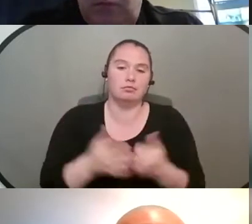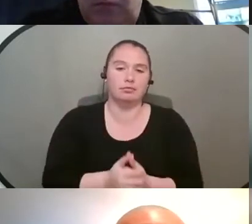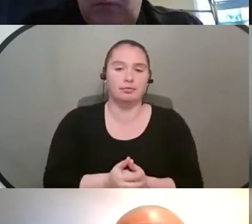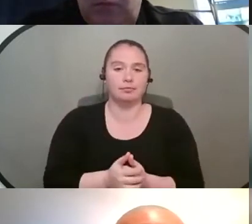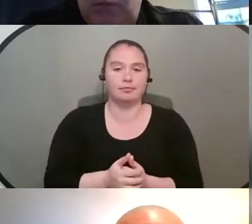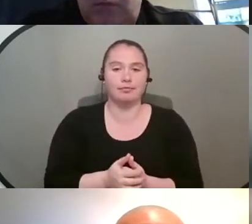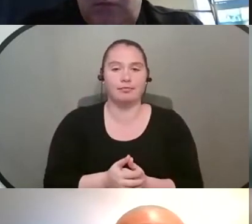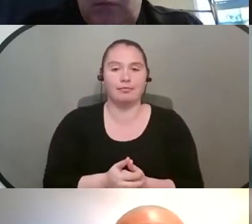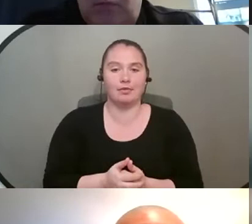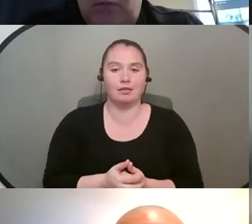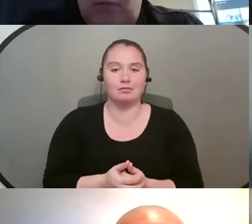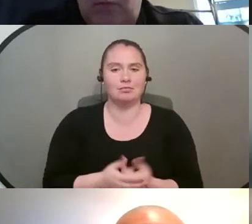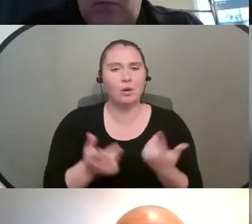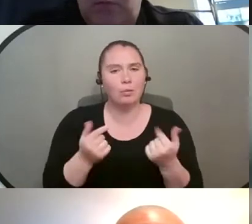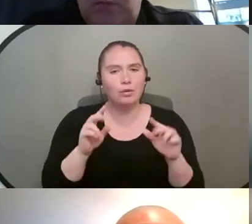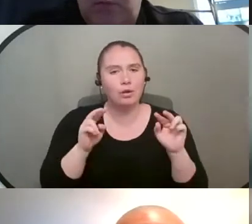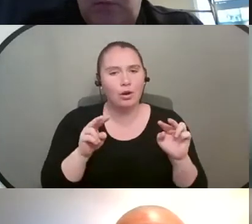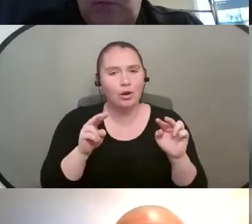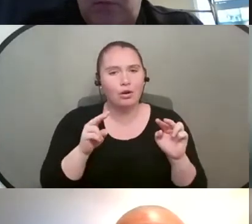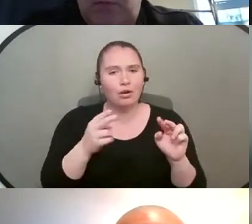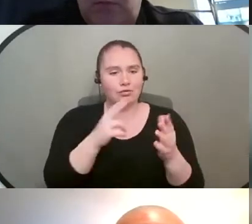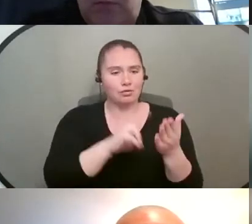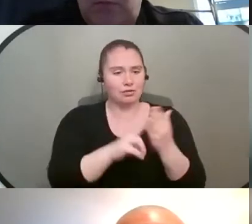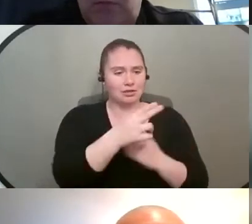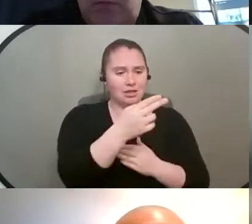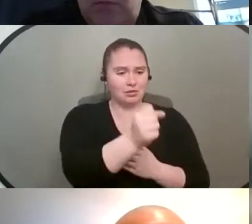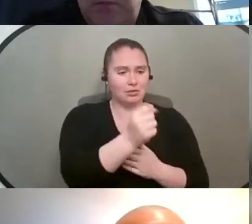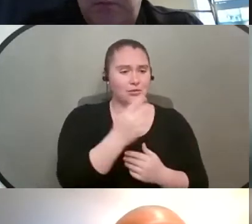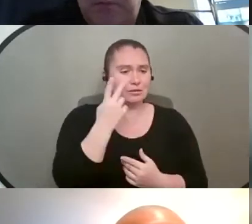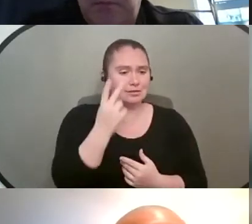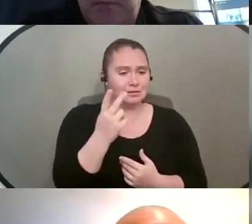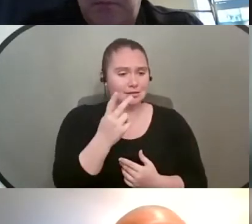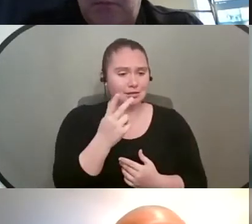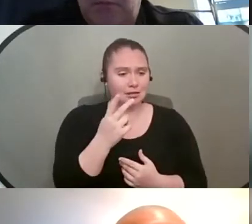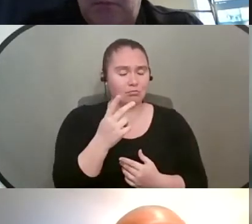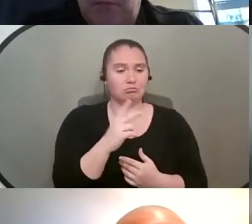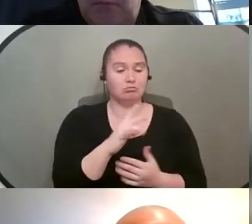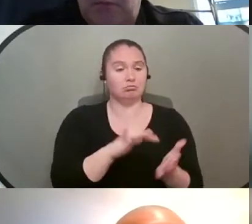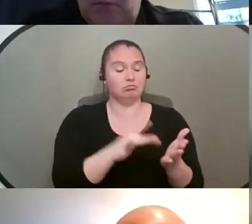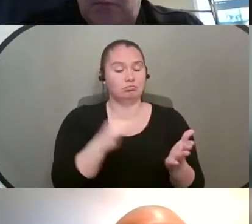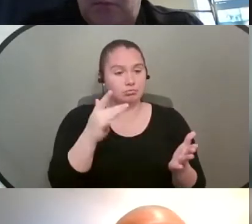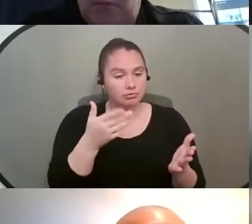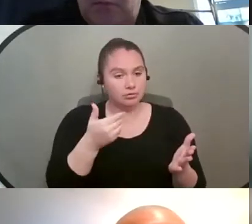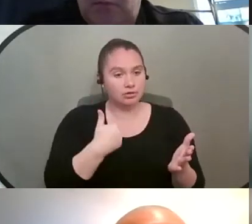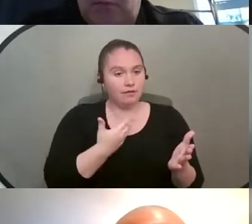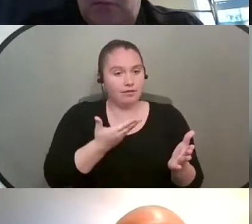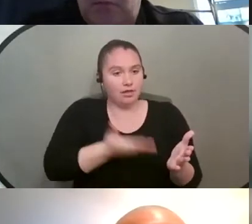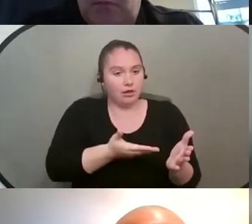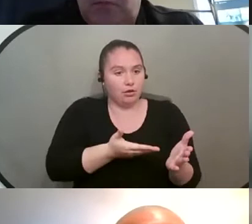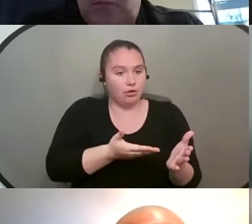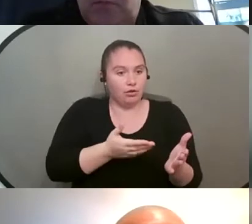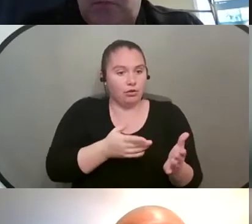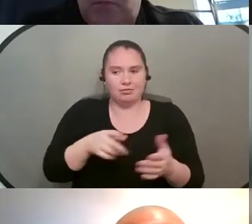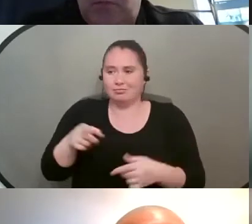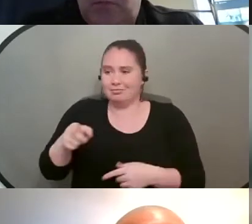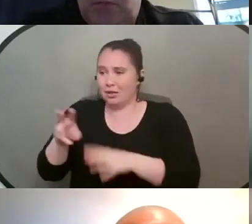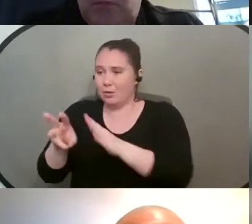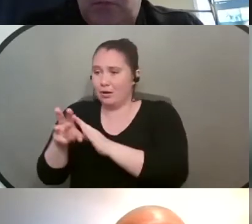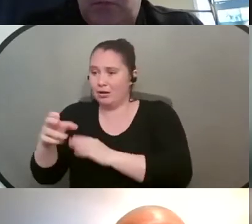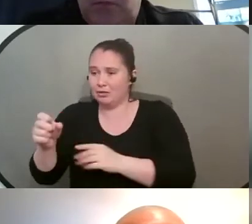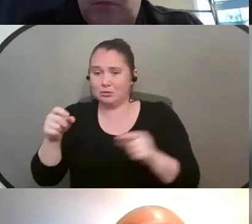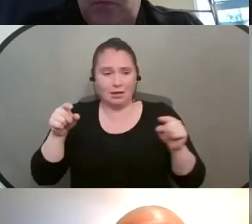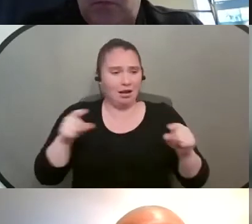But gosh, when you look at University High School and the advantages our kids over there have over the kids at Waco High School, it's